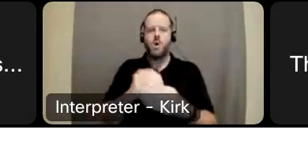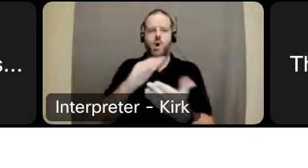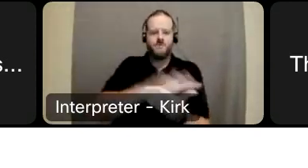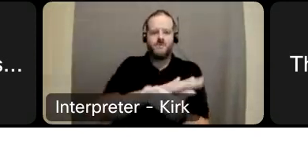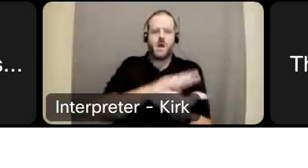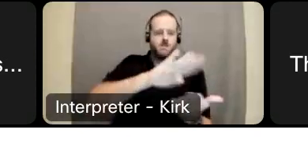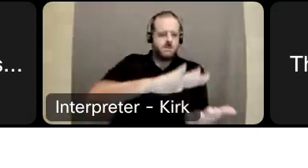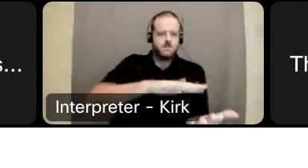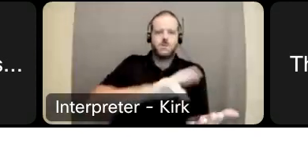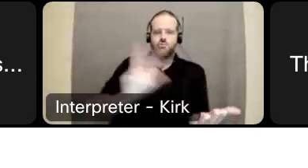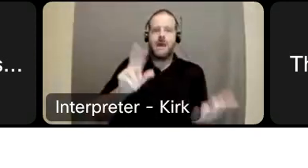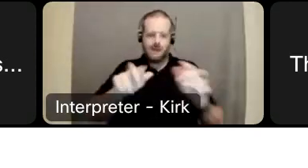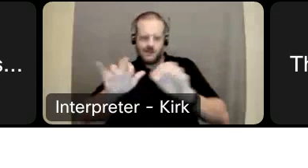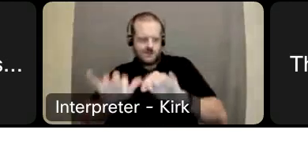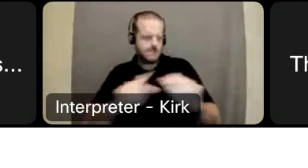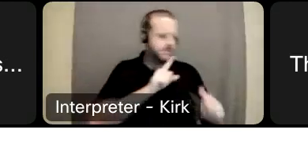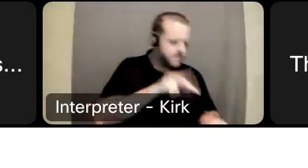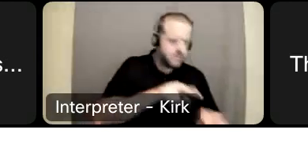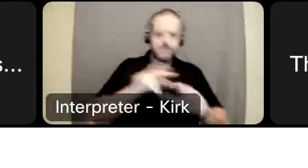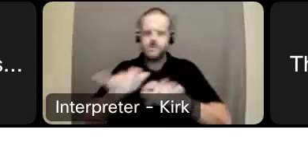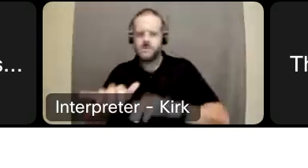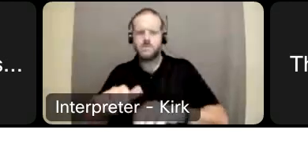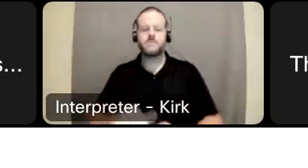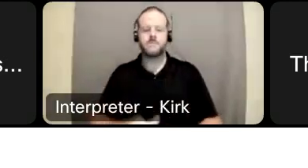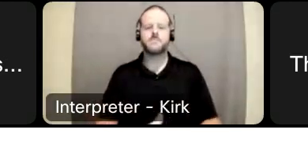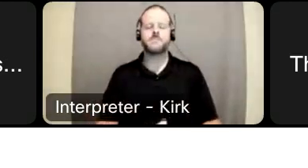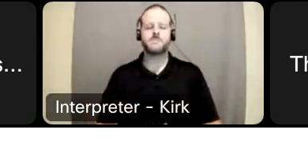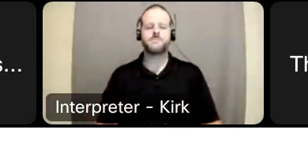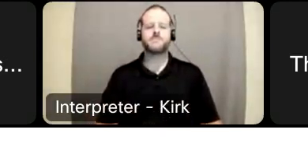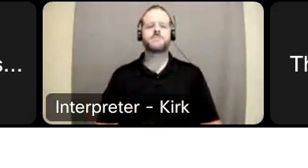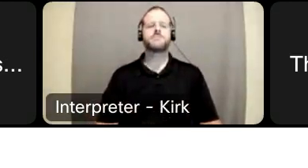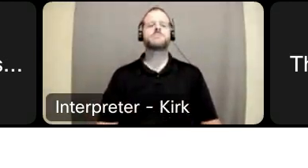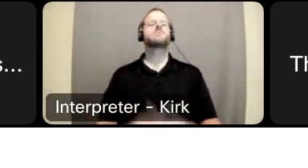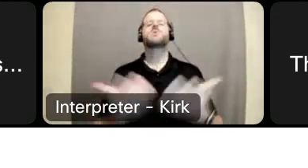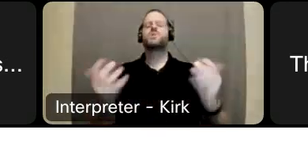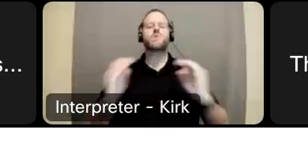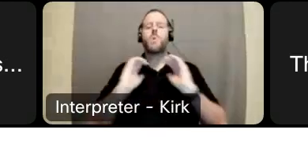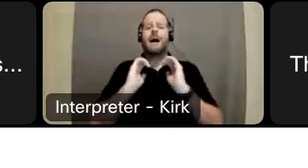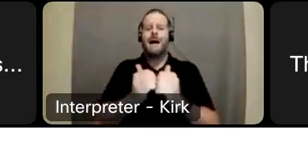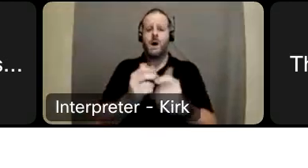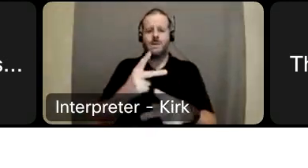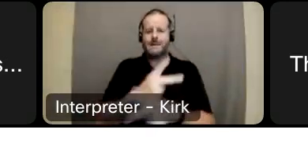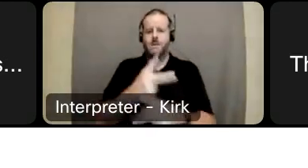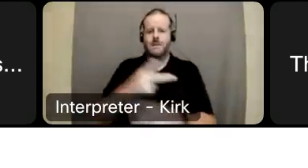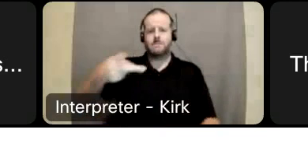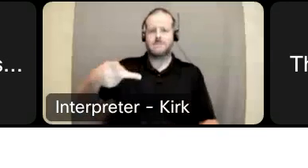that you have when you're entering these. So a quick overview on how to calculate pure tone